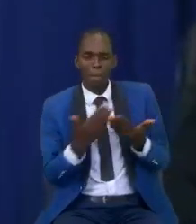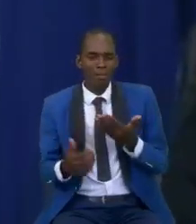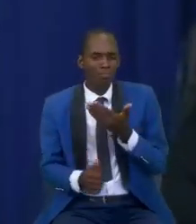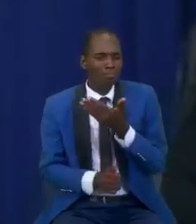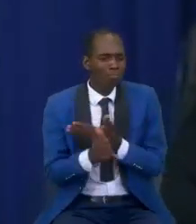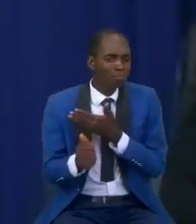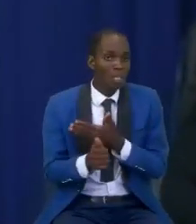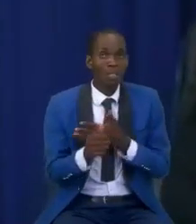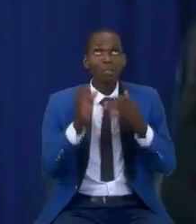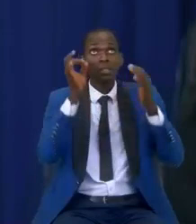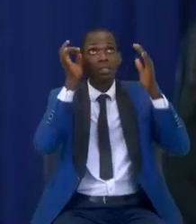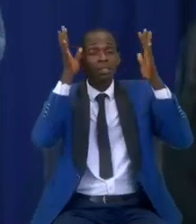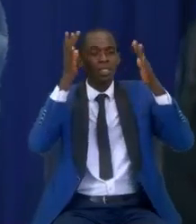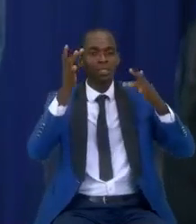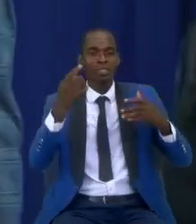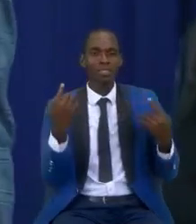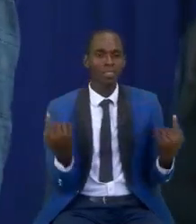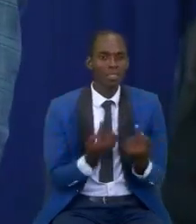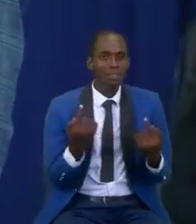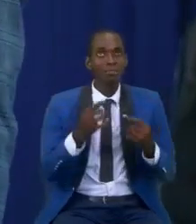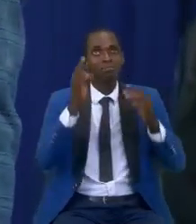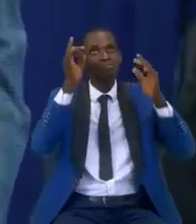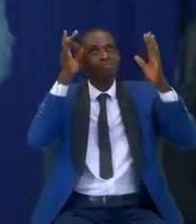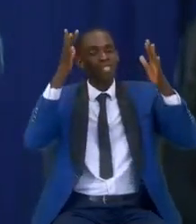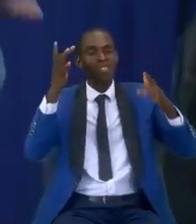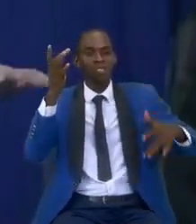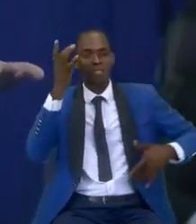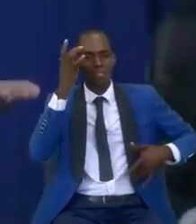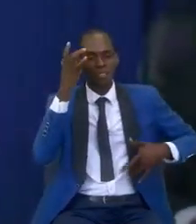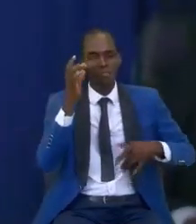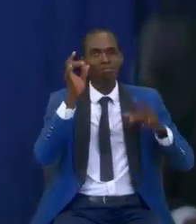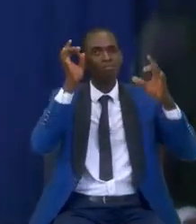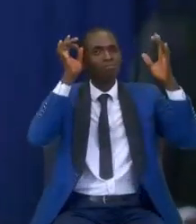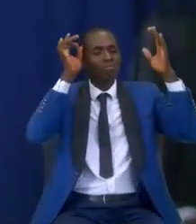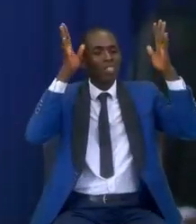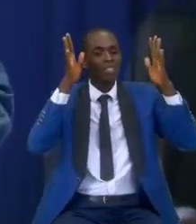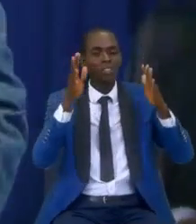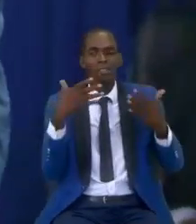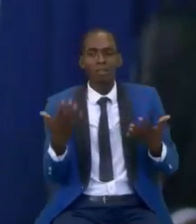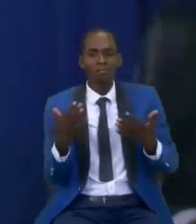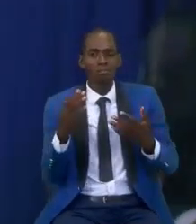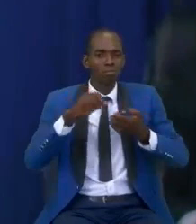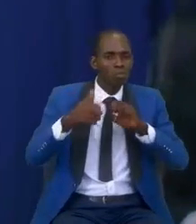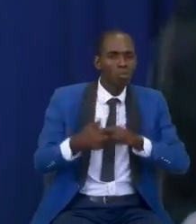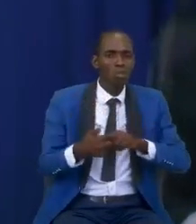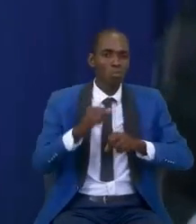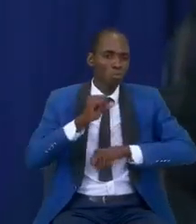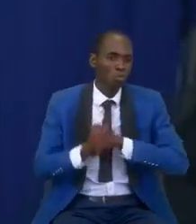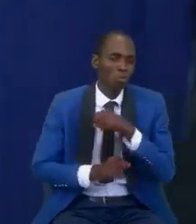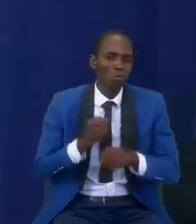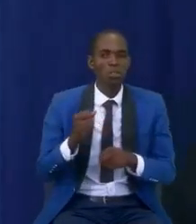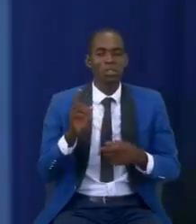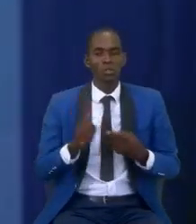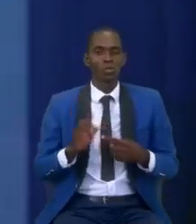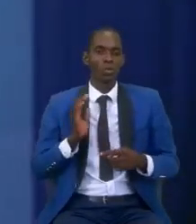suffering, and terrible havoc, trauma into our lives. And now it says, you know, where man